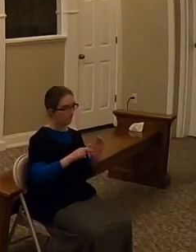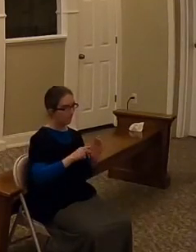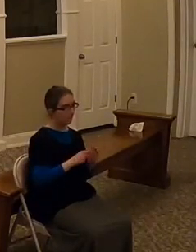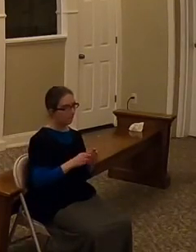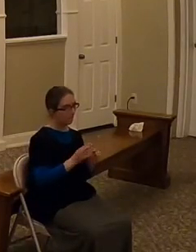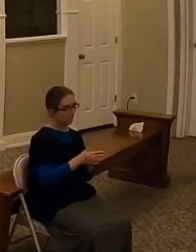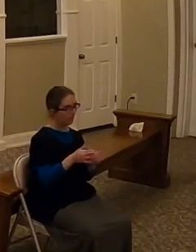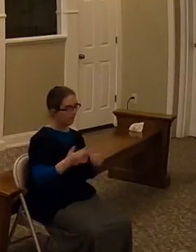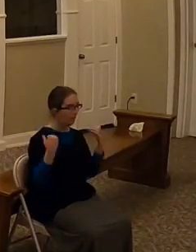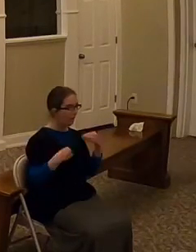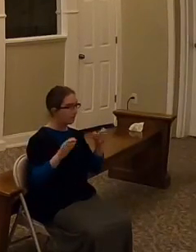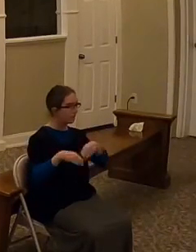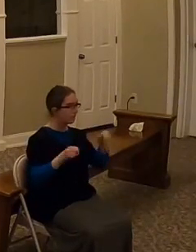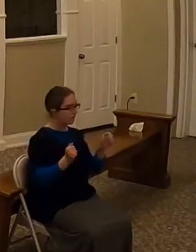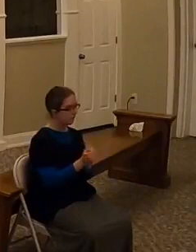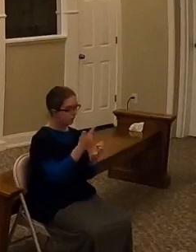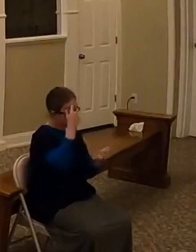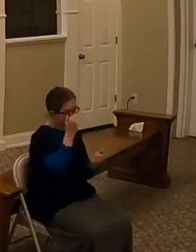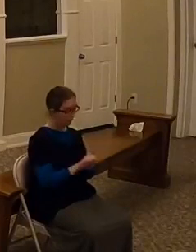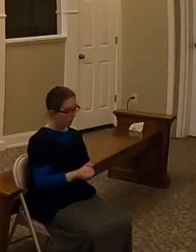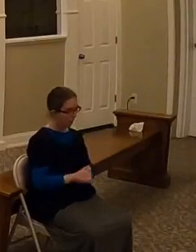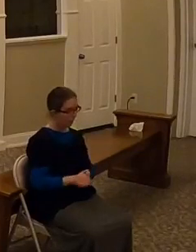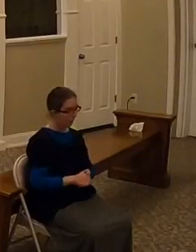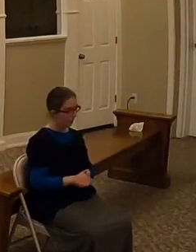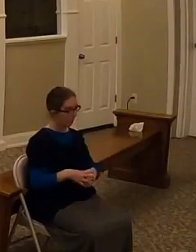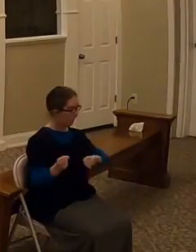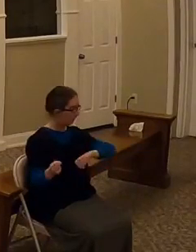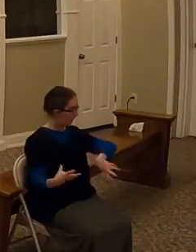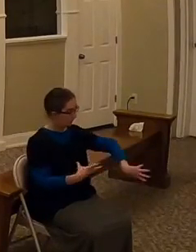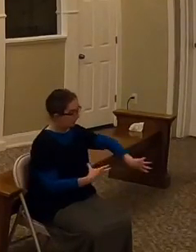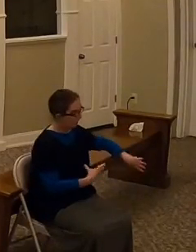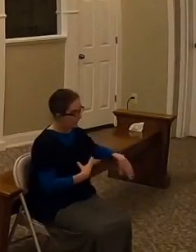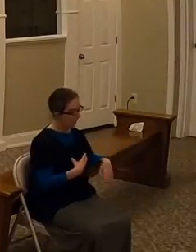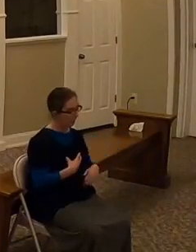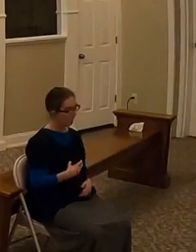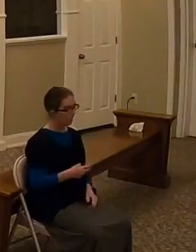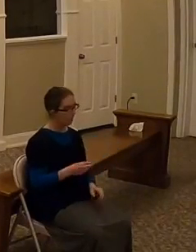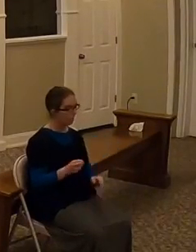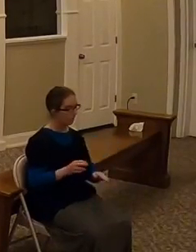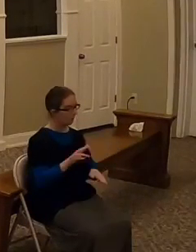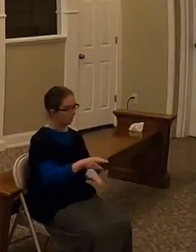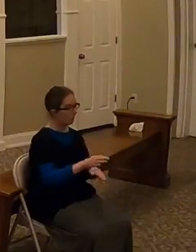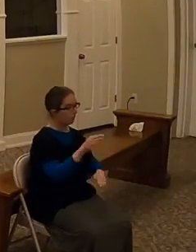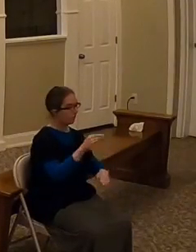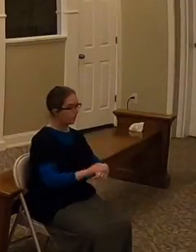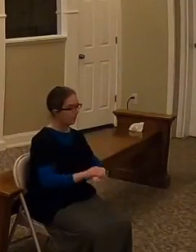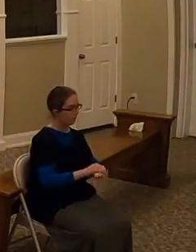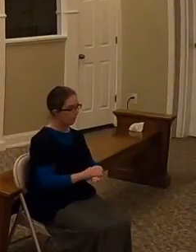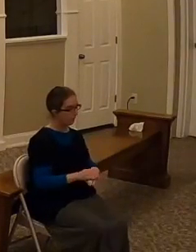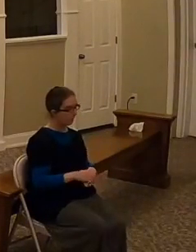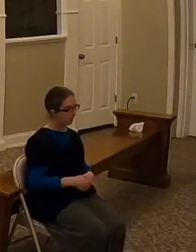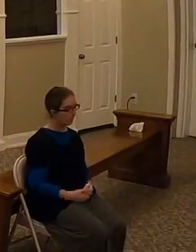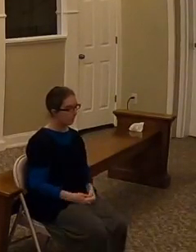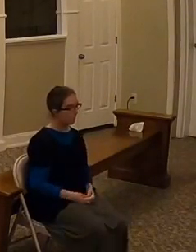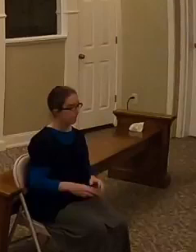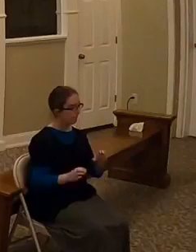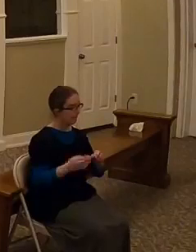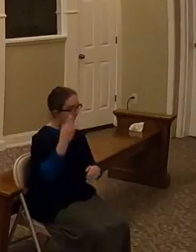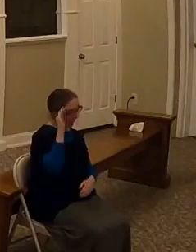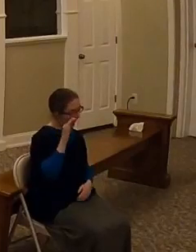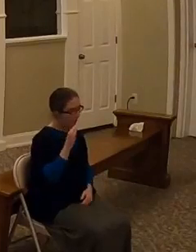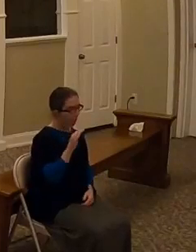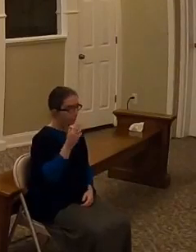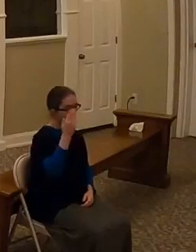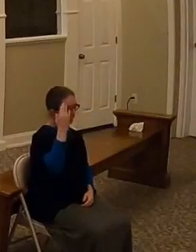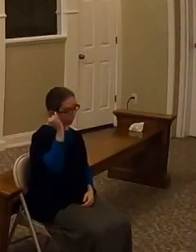Mm-hmm. Everything that has to do with the doctrine, they just kind of walk off on it, walk over it. Amen. I don't know. You